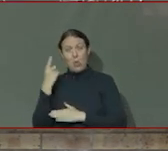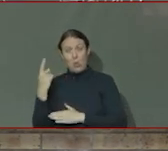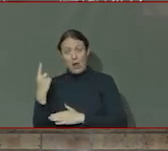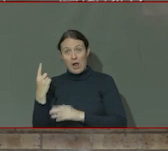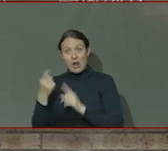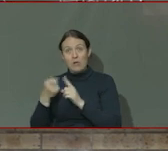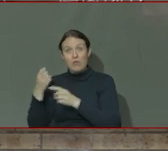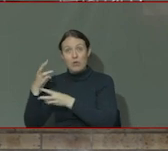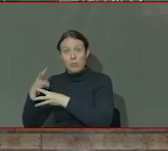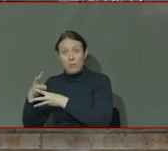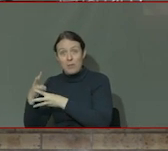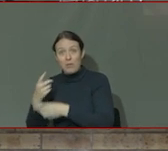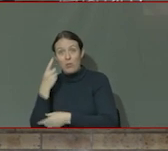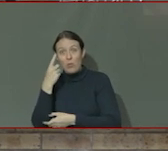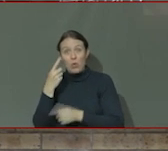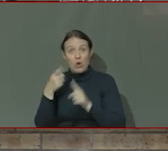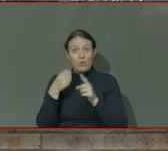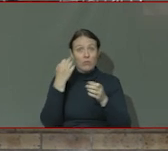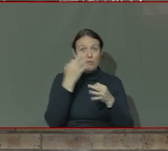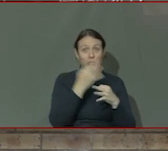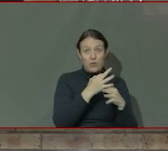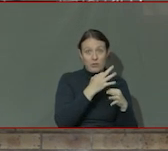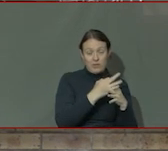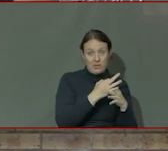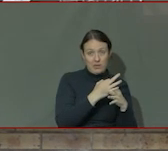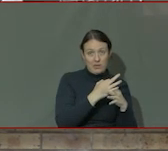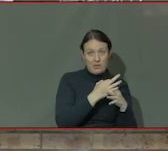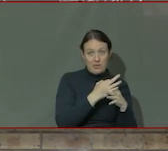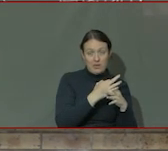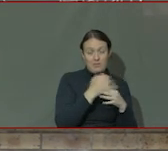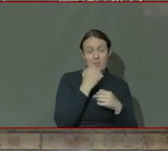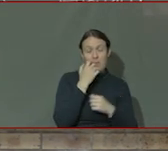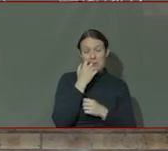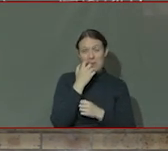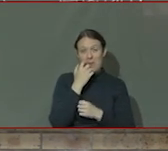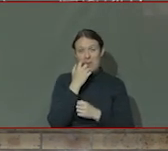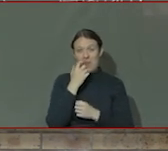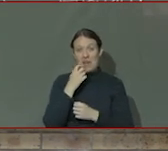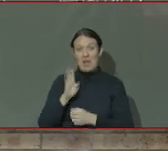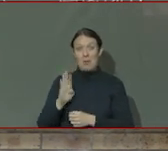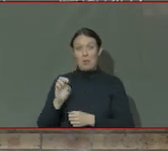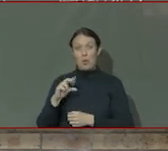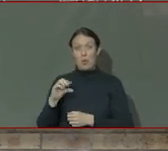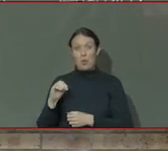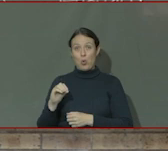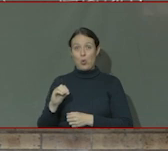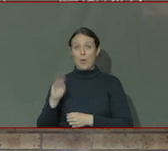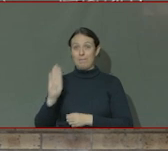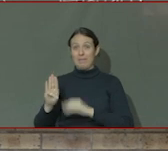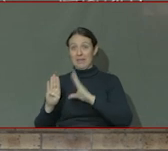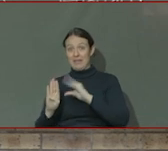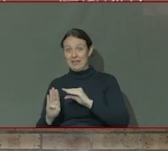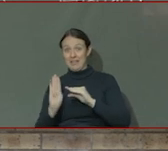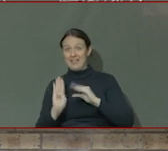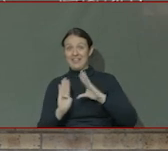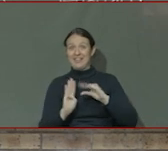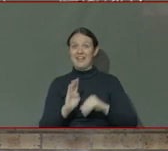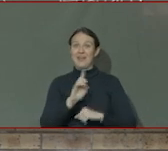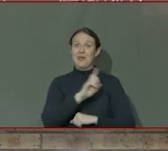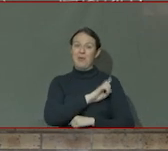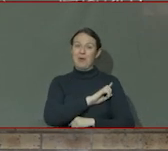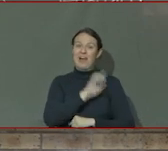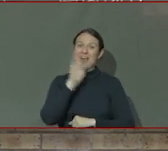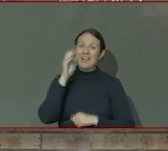side, and 1 will come from the other side. And this is where Bongo came about with blue eyes. It